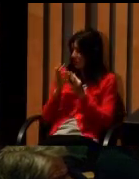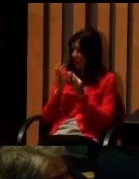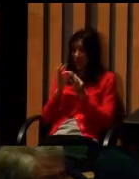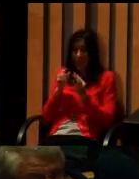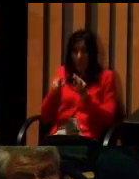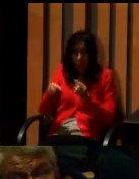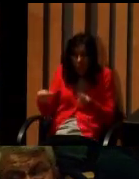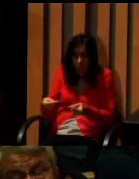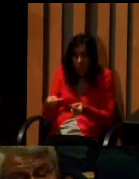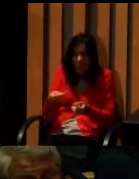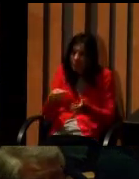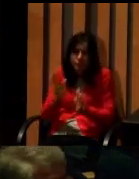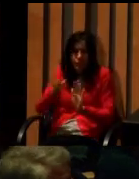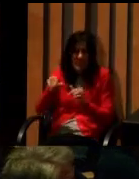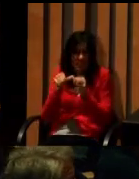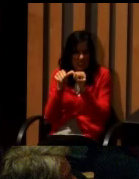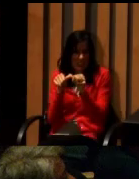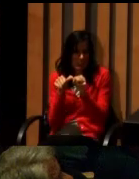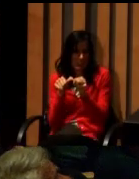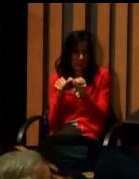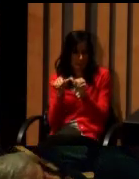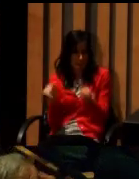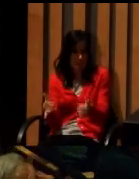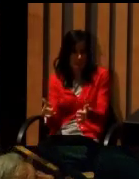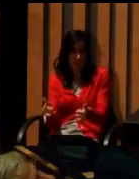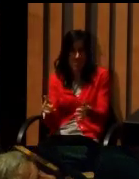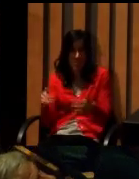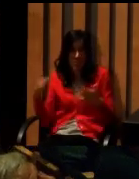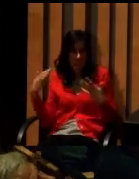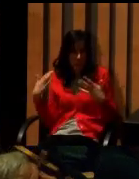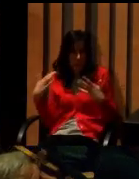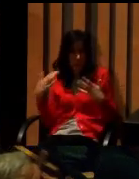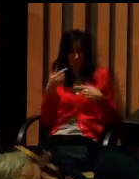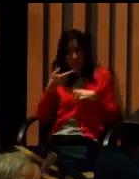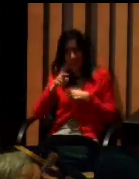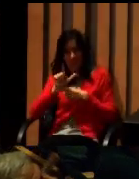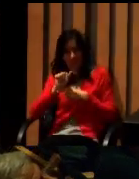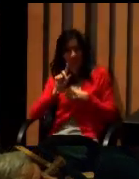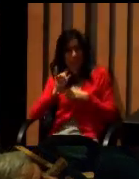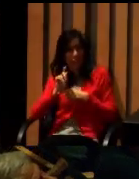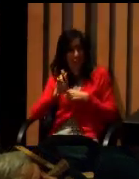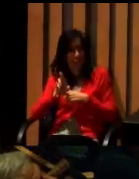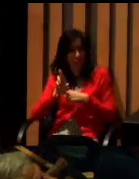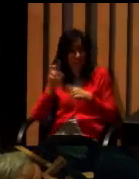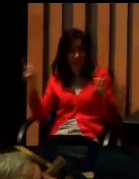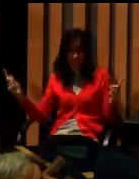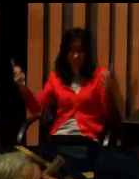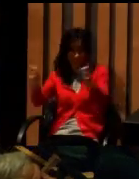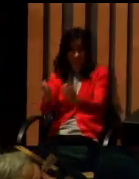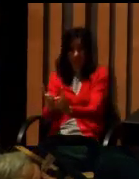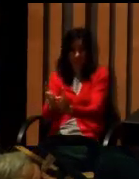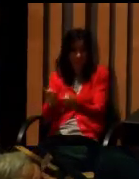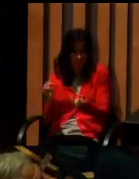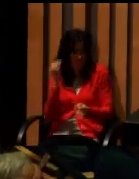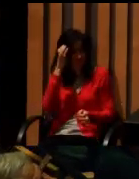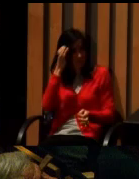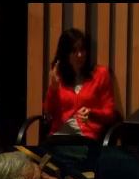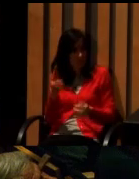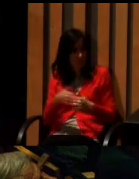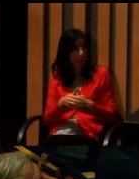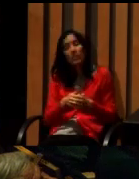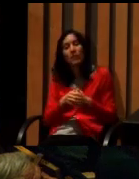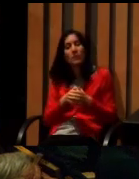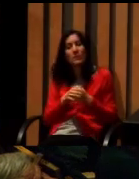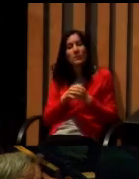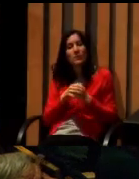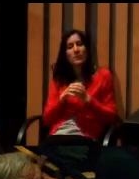gladiator. Let's not forget it's a gladiator setting that we're involved in here with the NFL. Because they're afraid